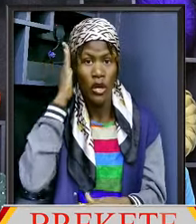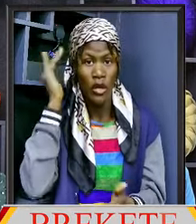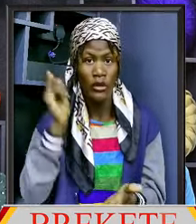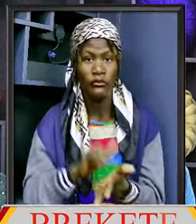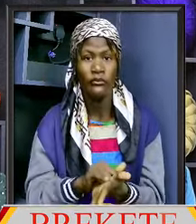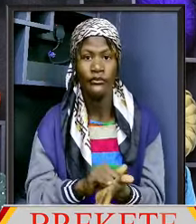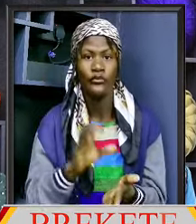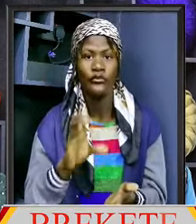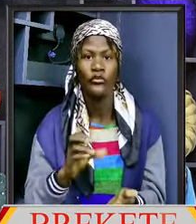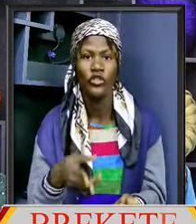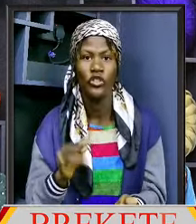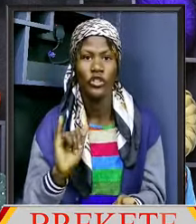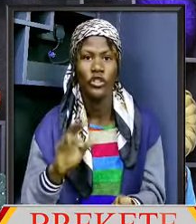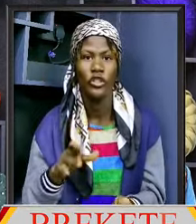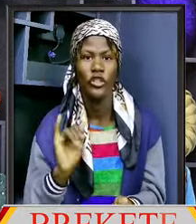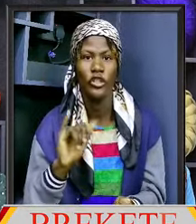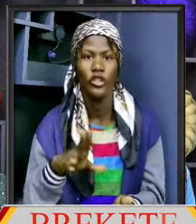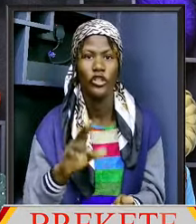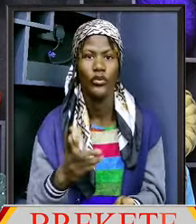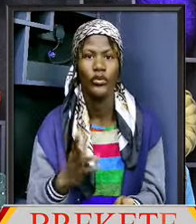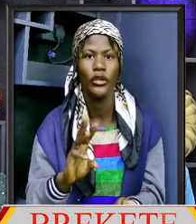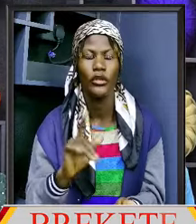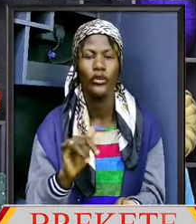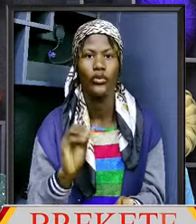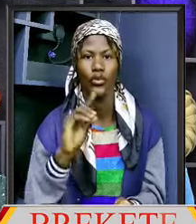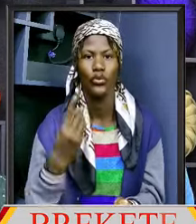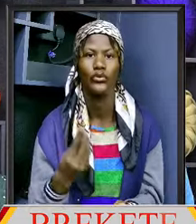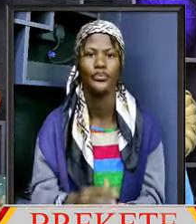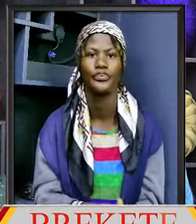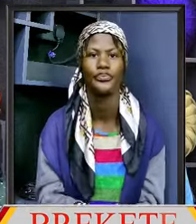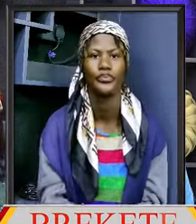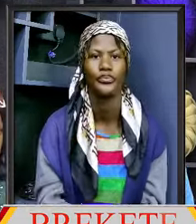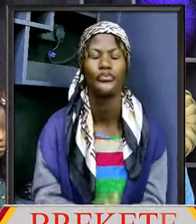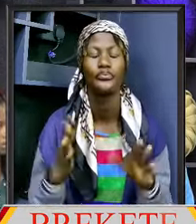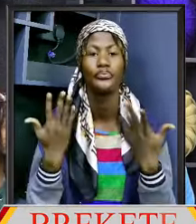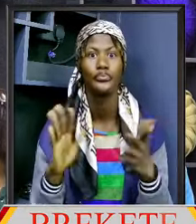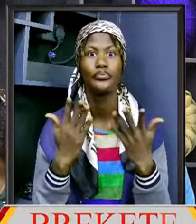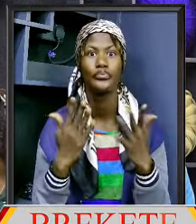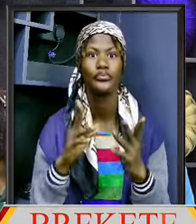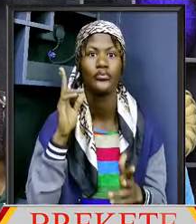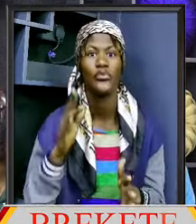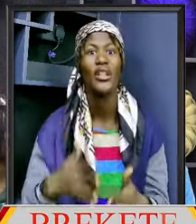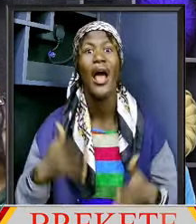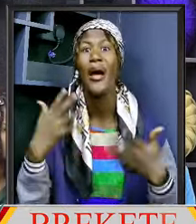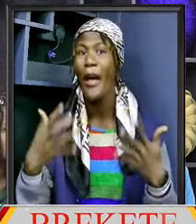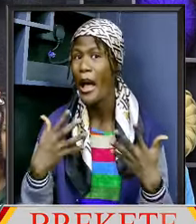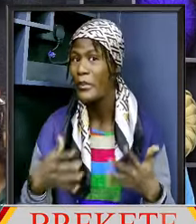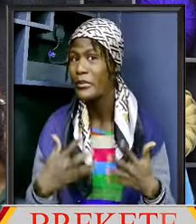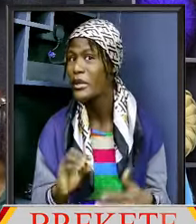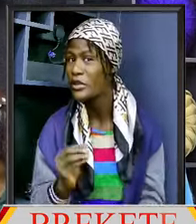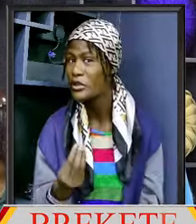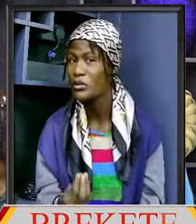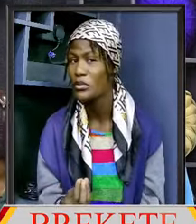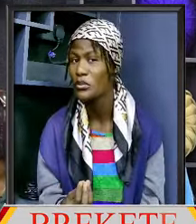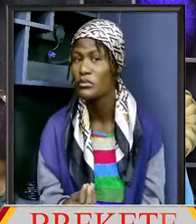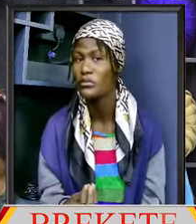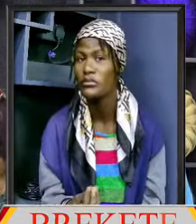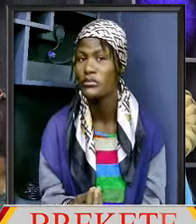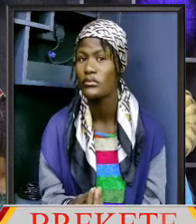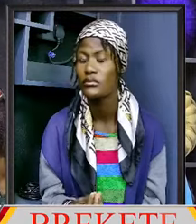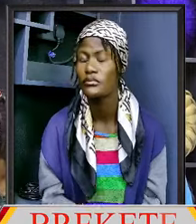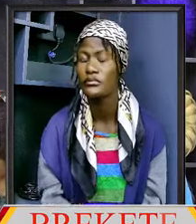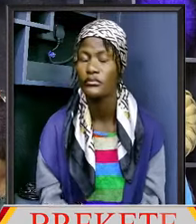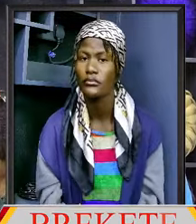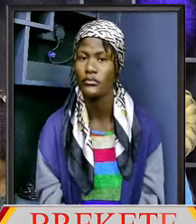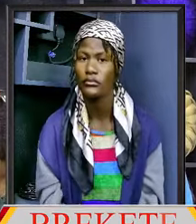they own. Okay. Make we appreciate them. Make we appreciate them. And they plenty. Where? They plenty pass the real